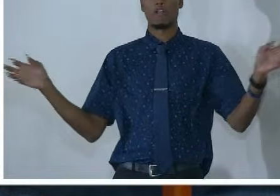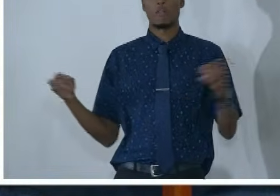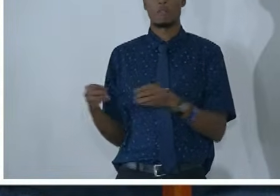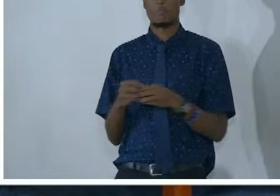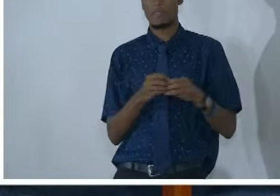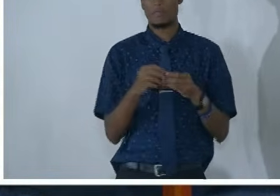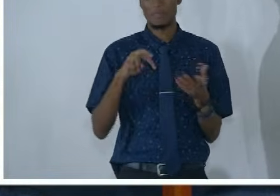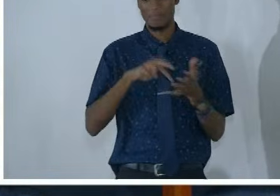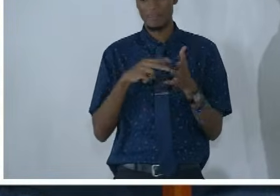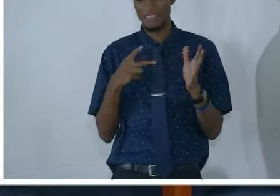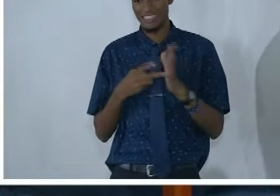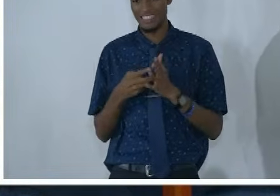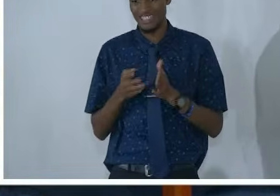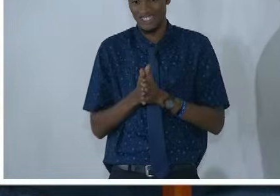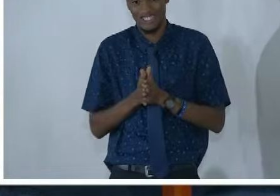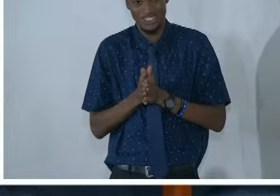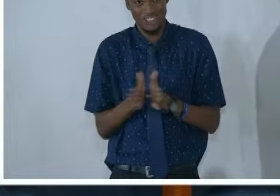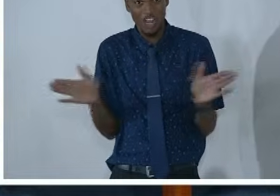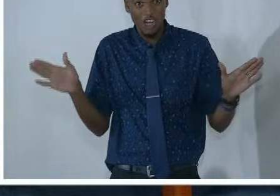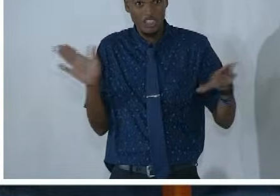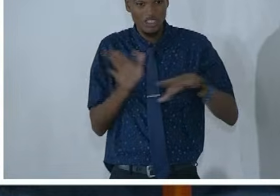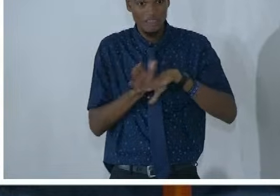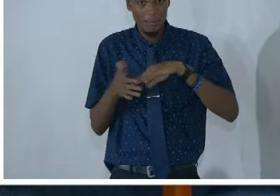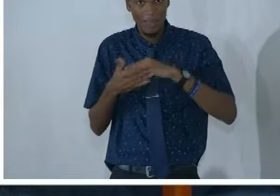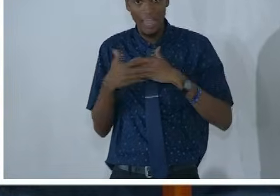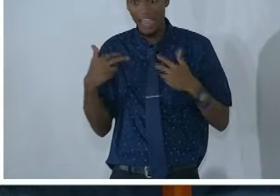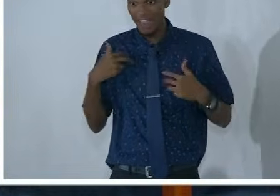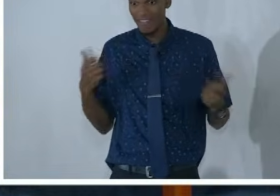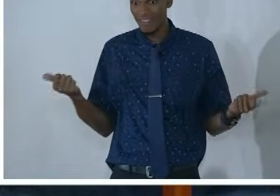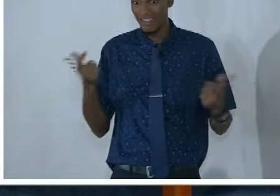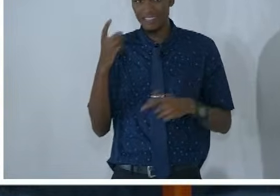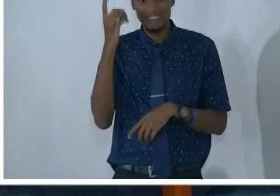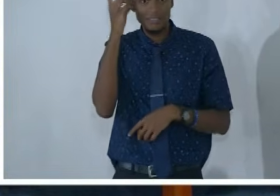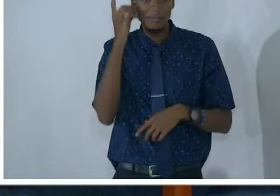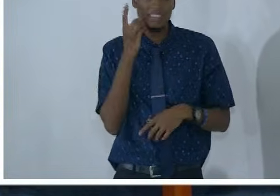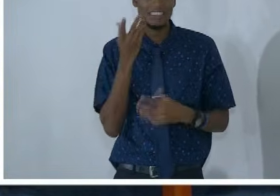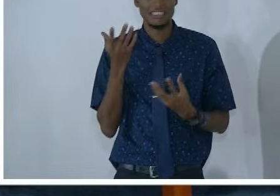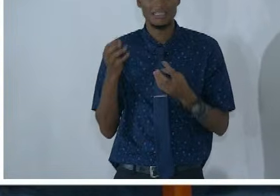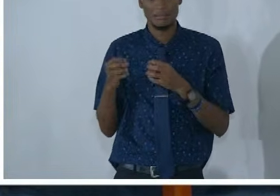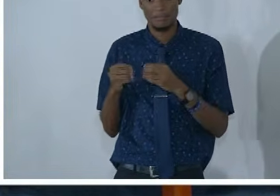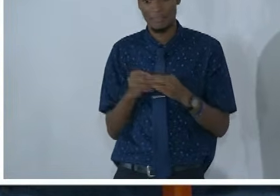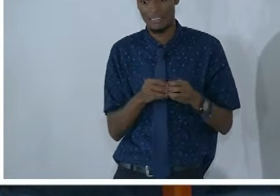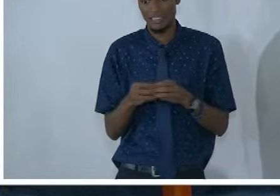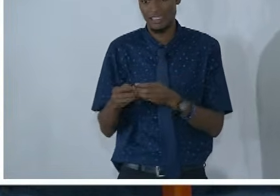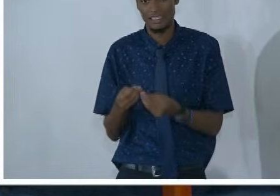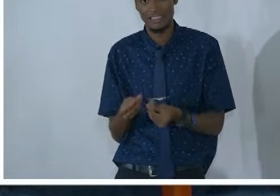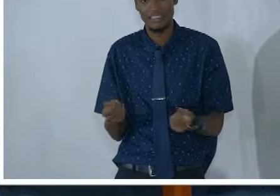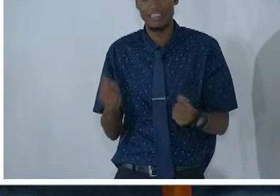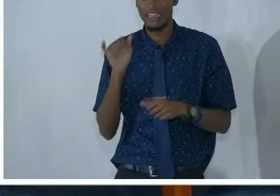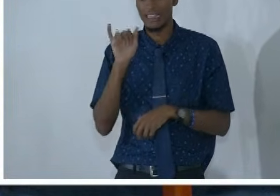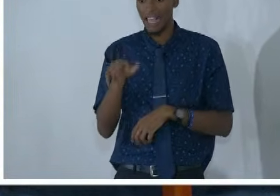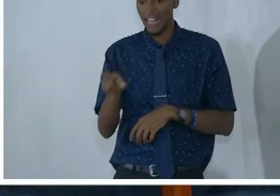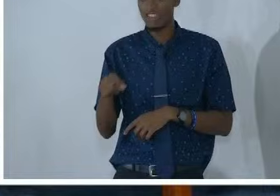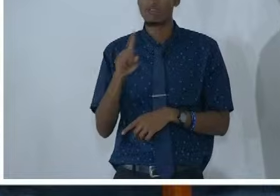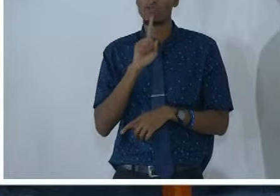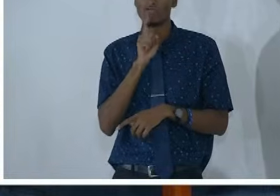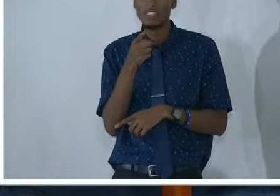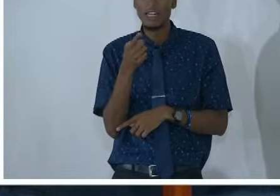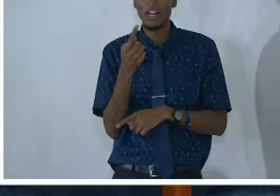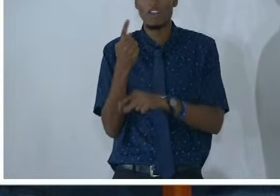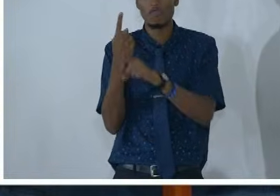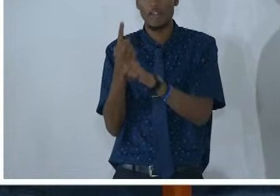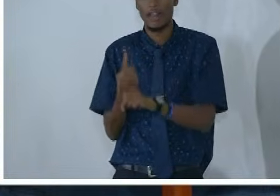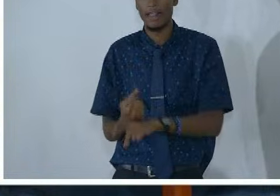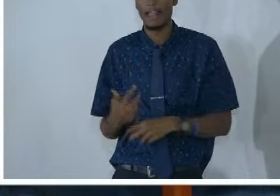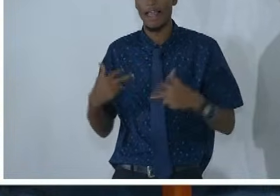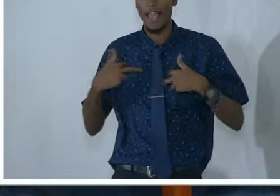mediation generally in Jamaica. Regulation comes with costs for those who are regulated. There are fees